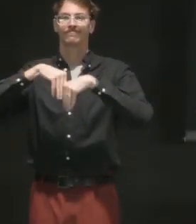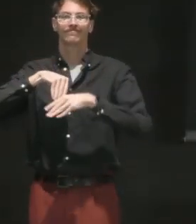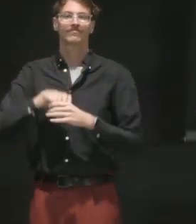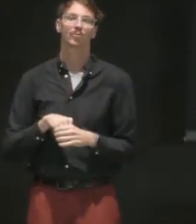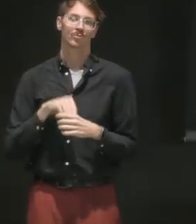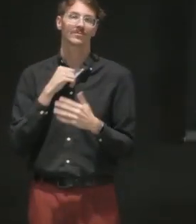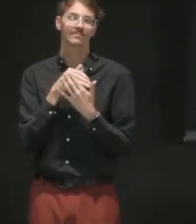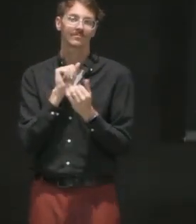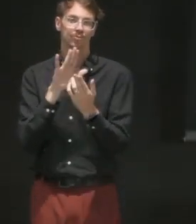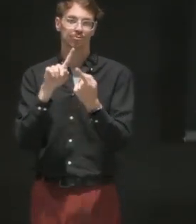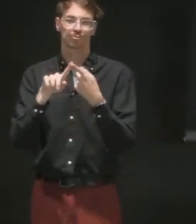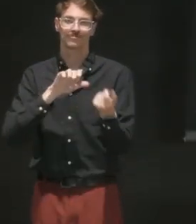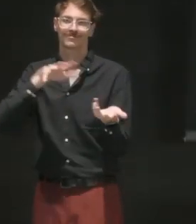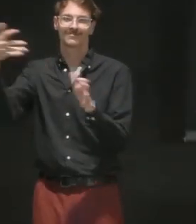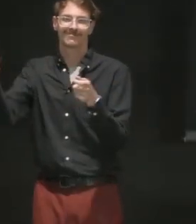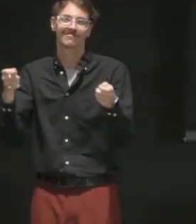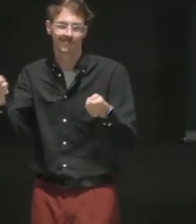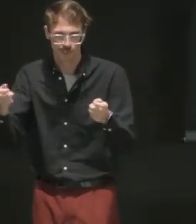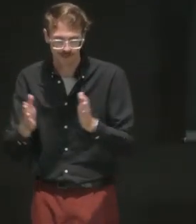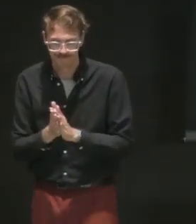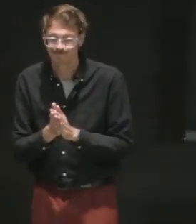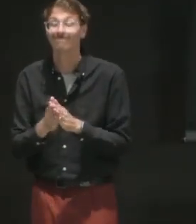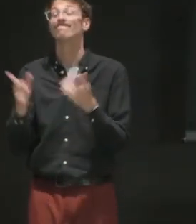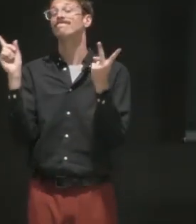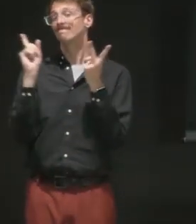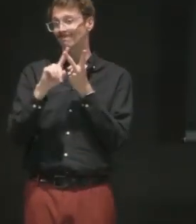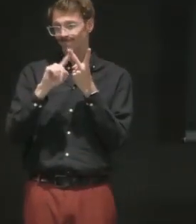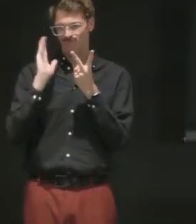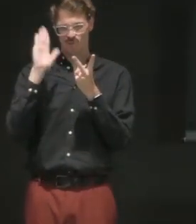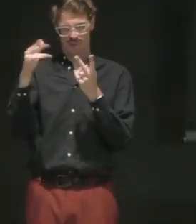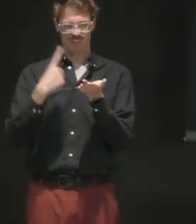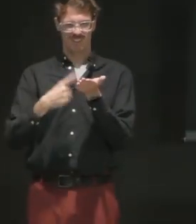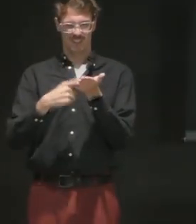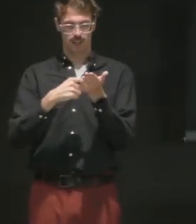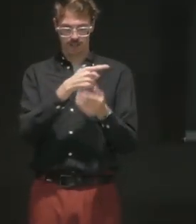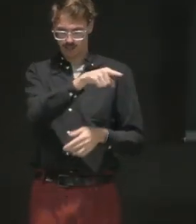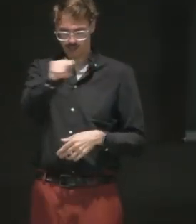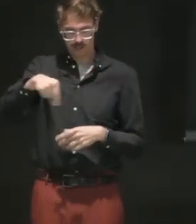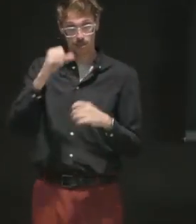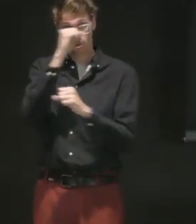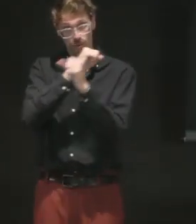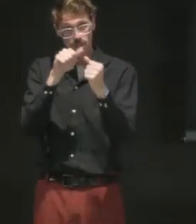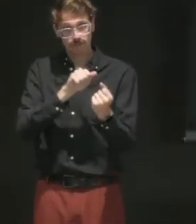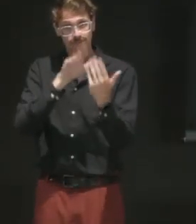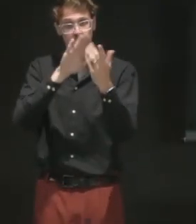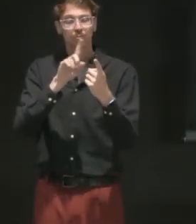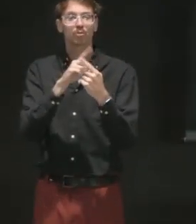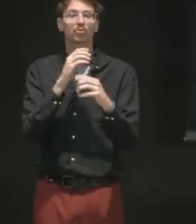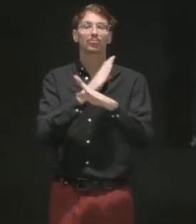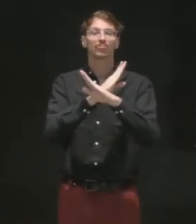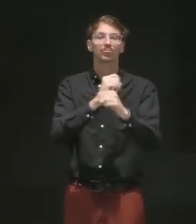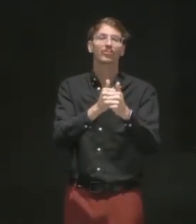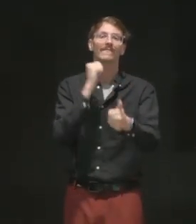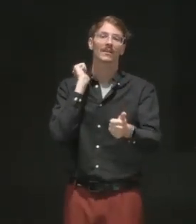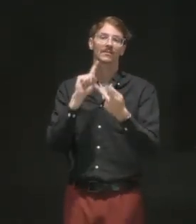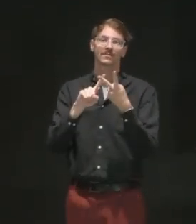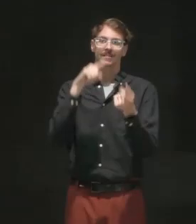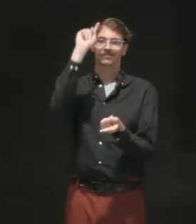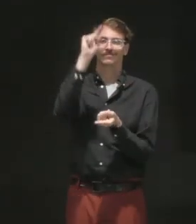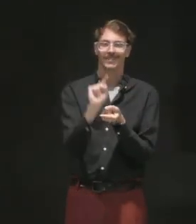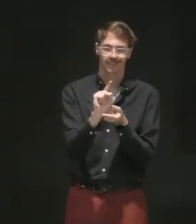management. And we're also going to, of course, discuss effective strategies for preventing and mitigating gender-based violence